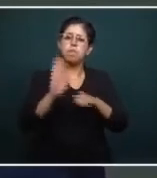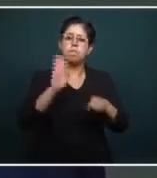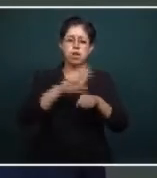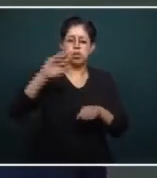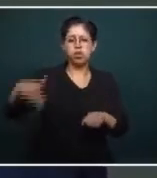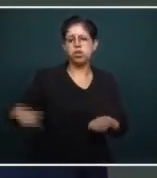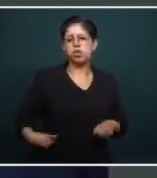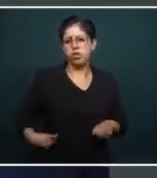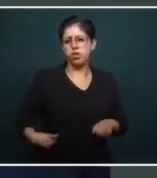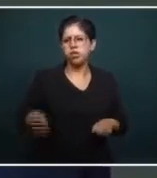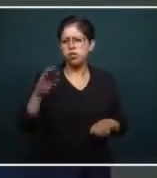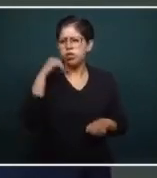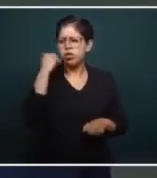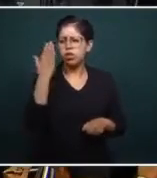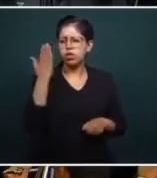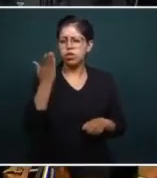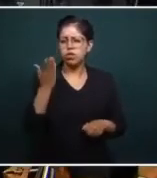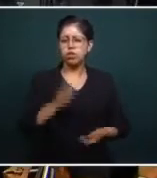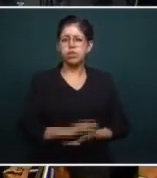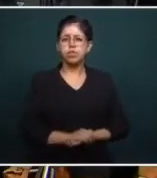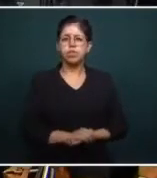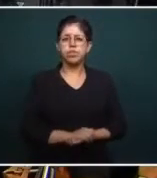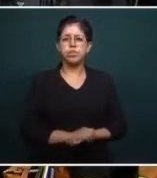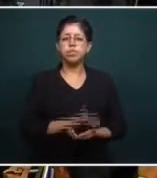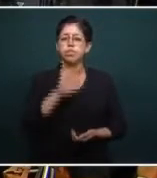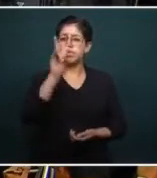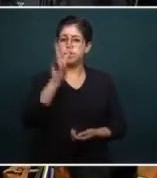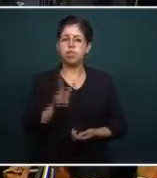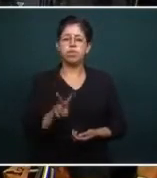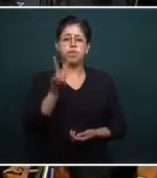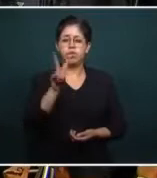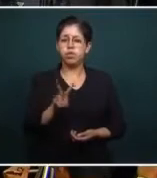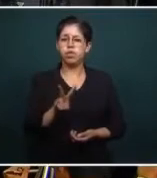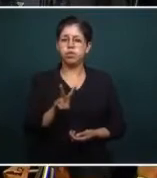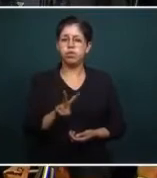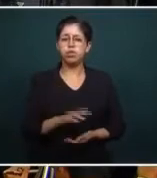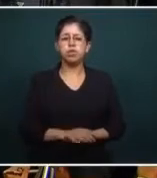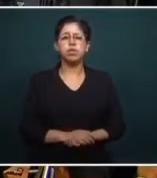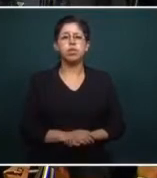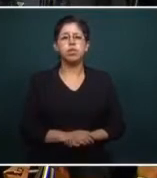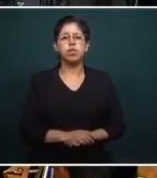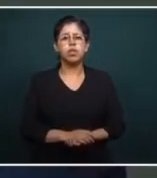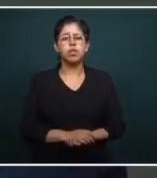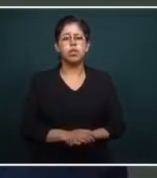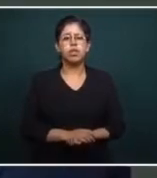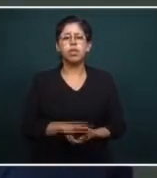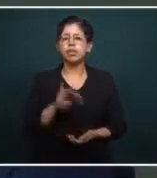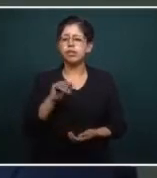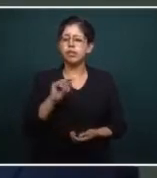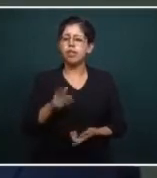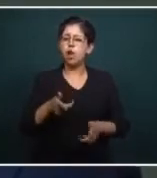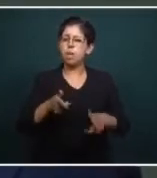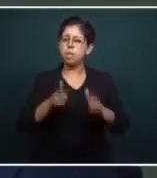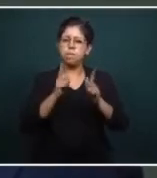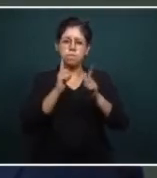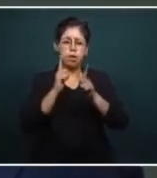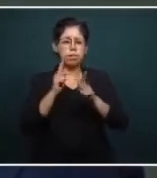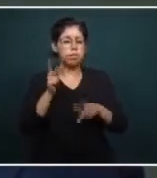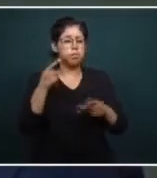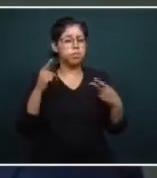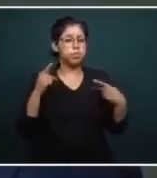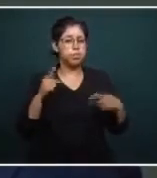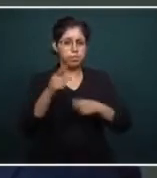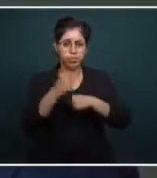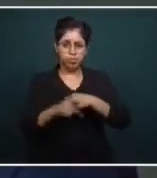porque because afecta it's mucho, affecting very en este much, caso, in this case, a